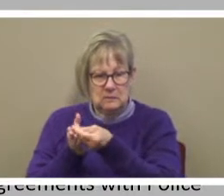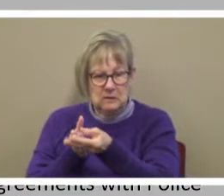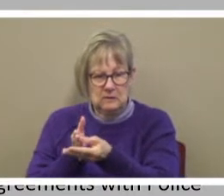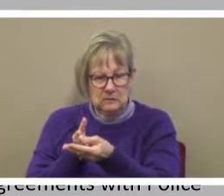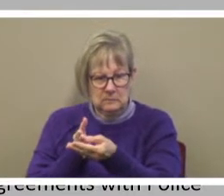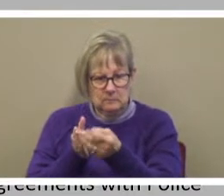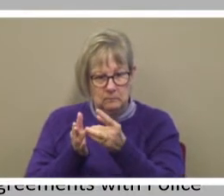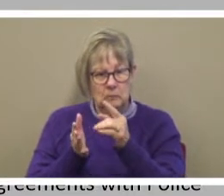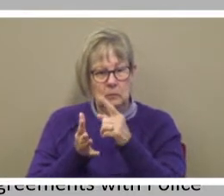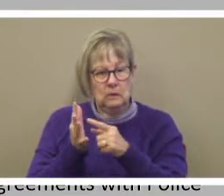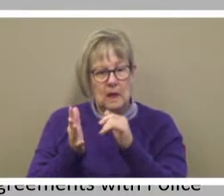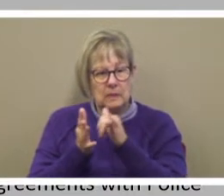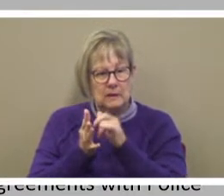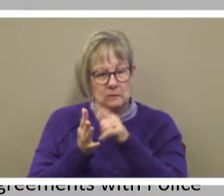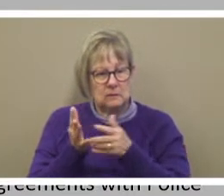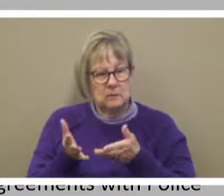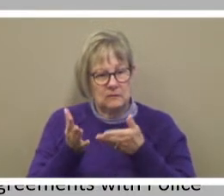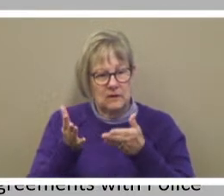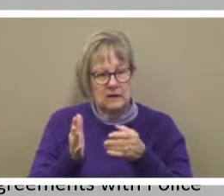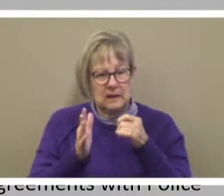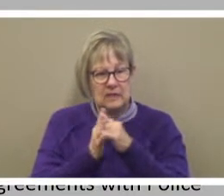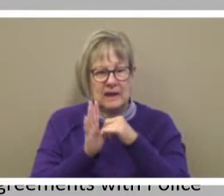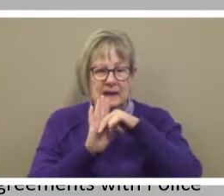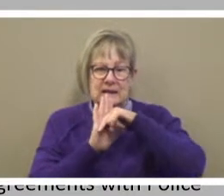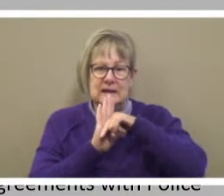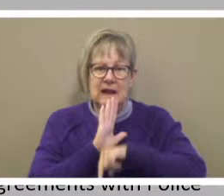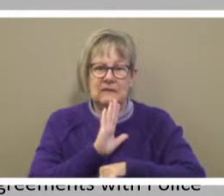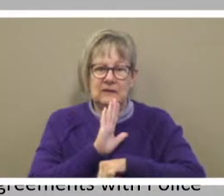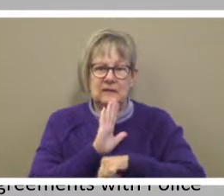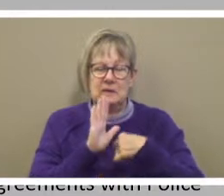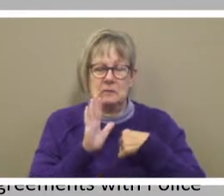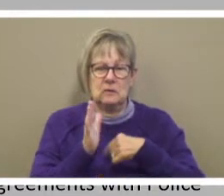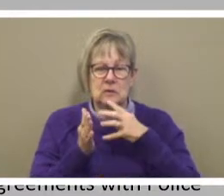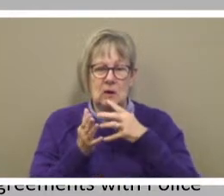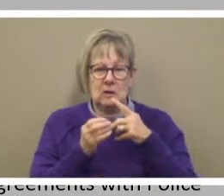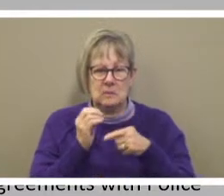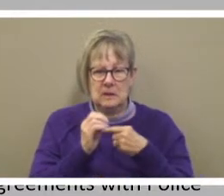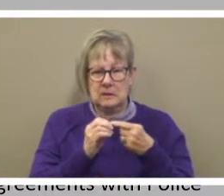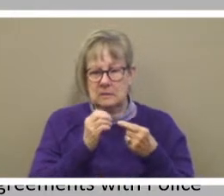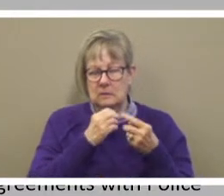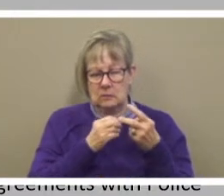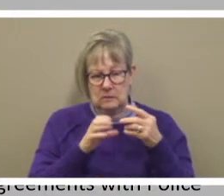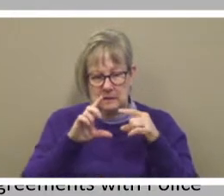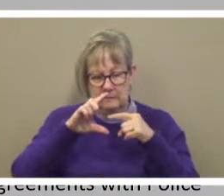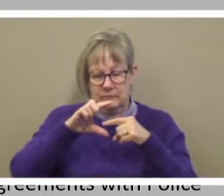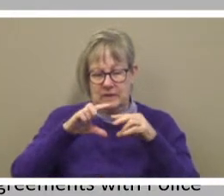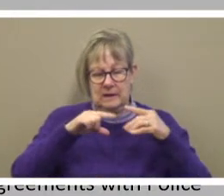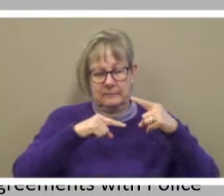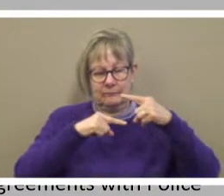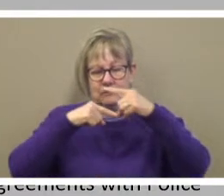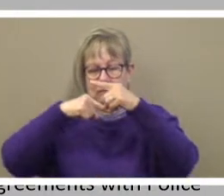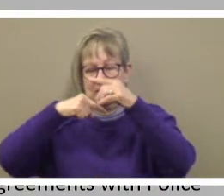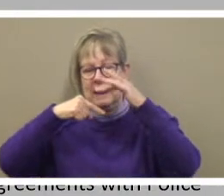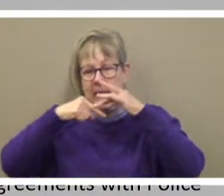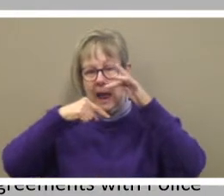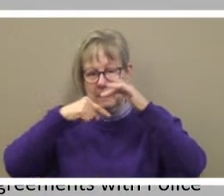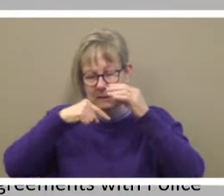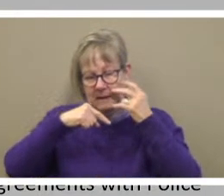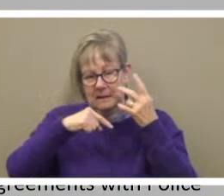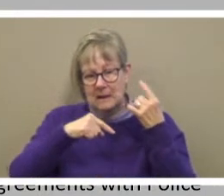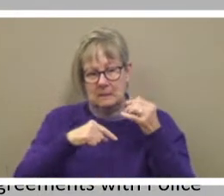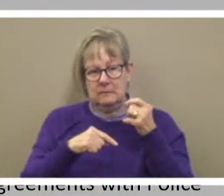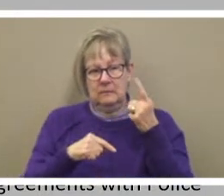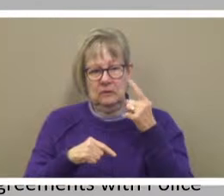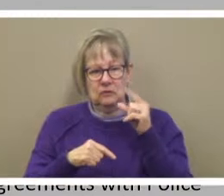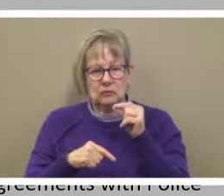what's providing that. And that's that deficit that we're looking at or that gap you saw on the previous slide. So in 2025, again, the gap we're estimating